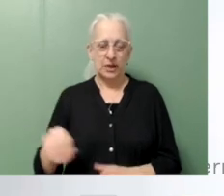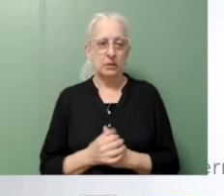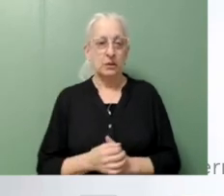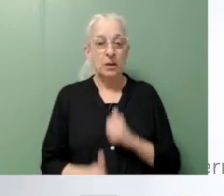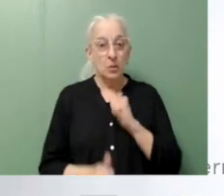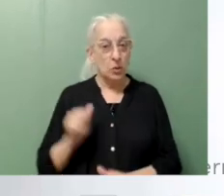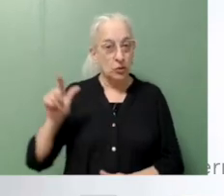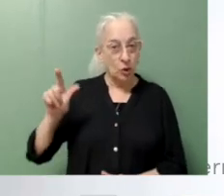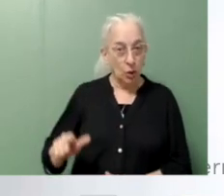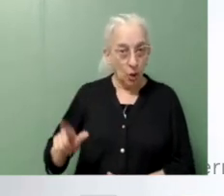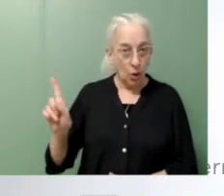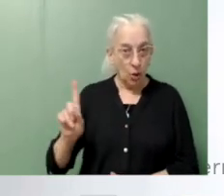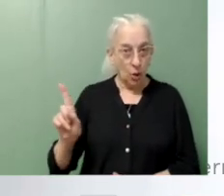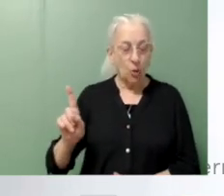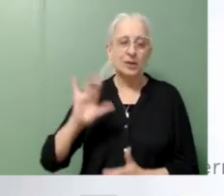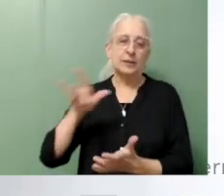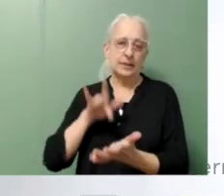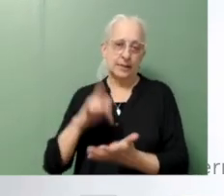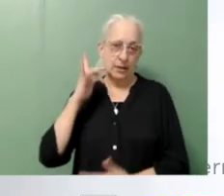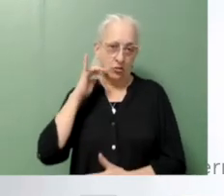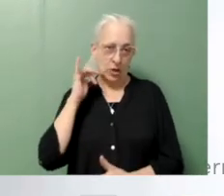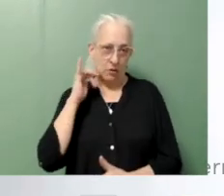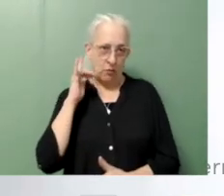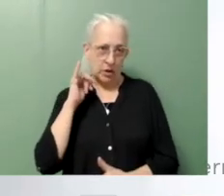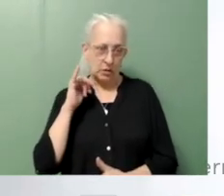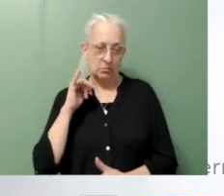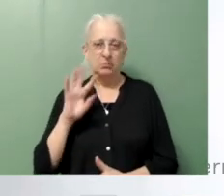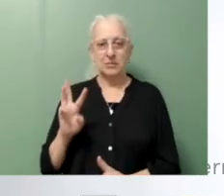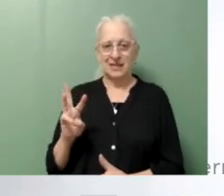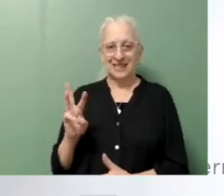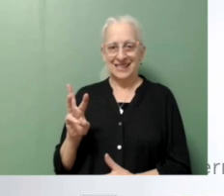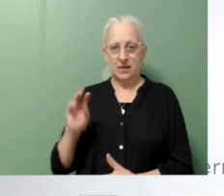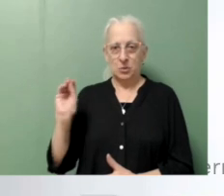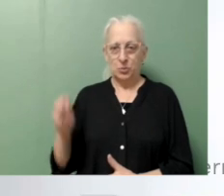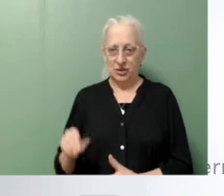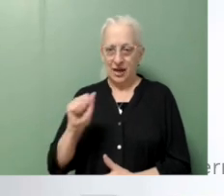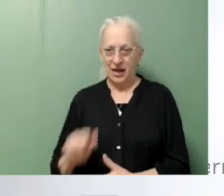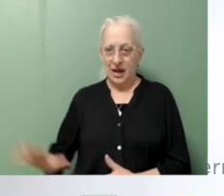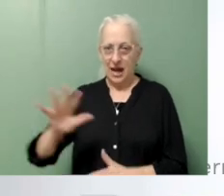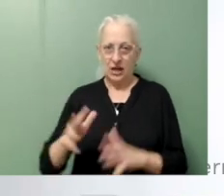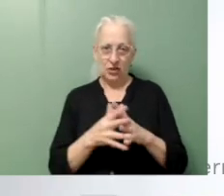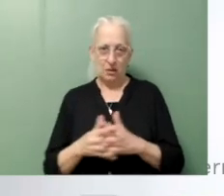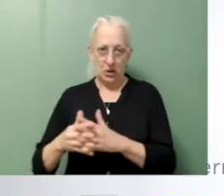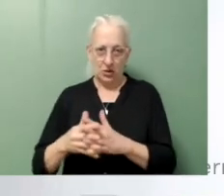was the lowest in Central California, with 6% of the population being Asian American.